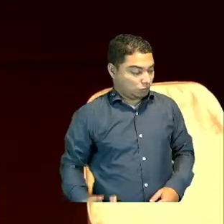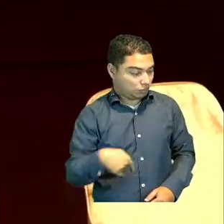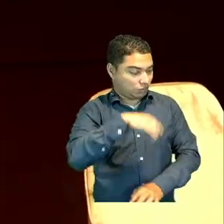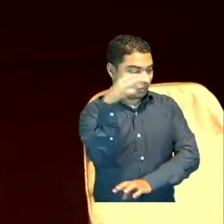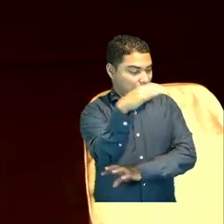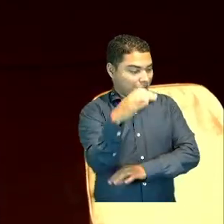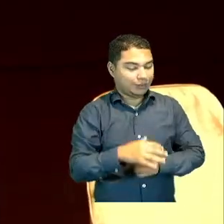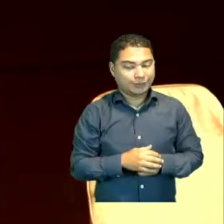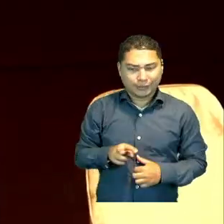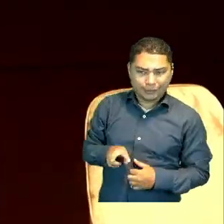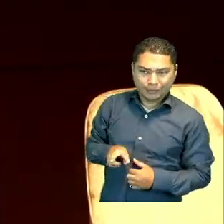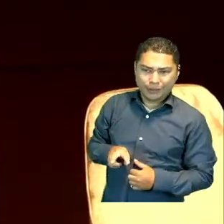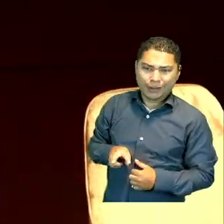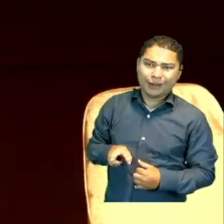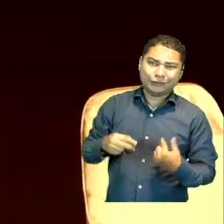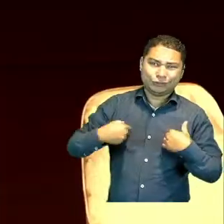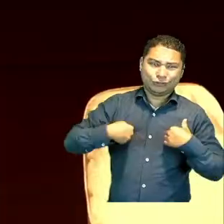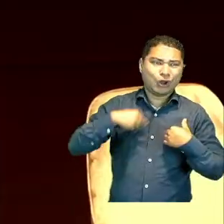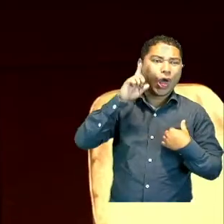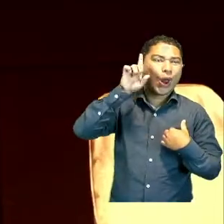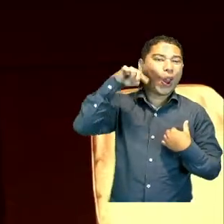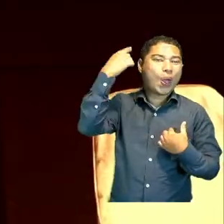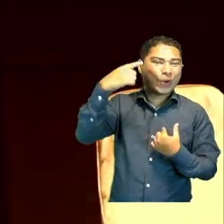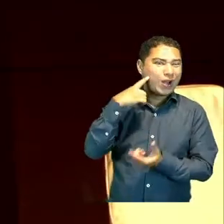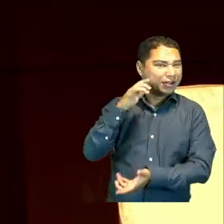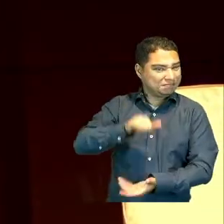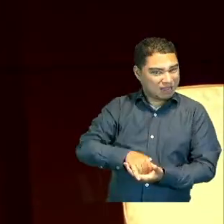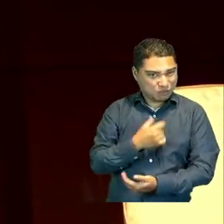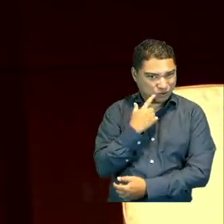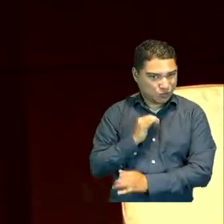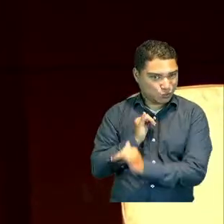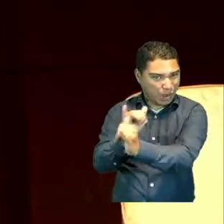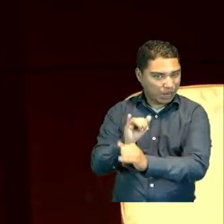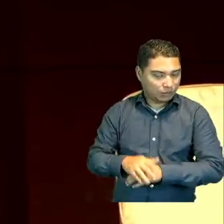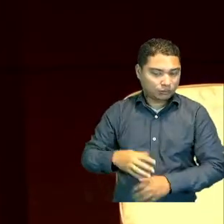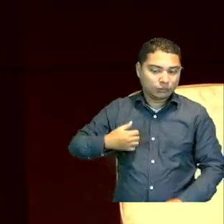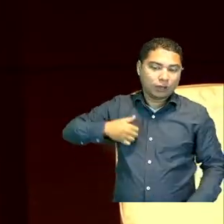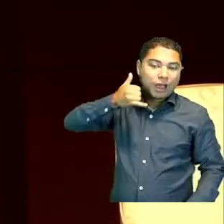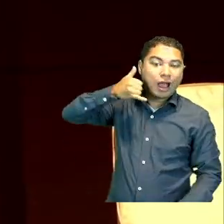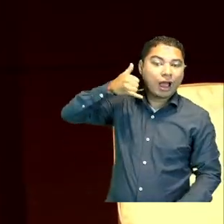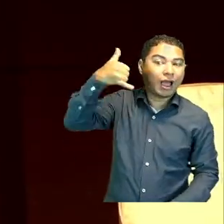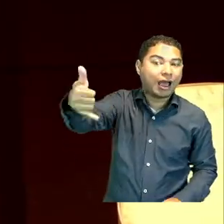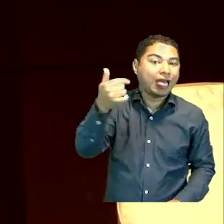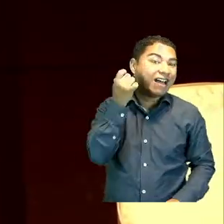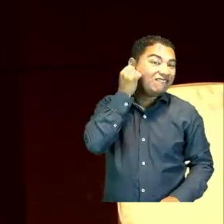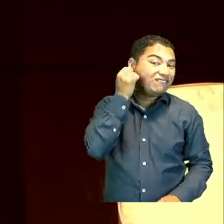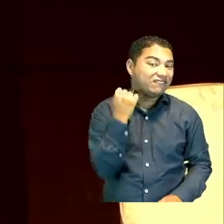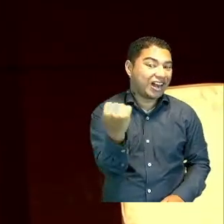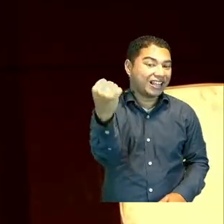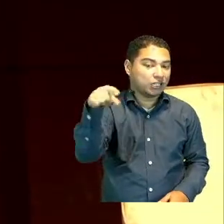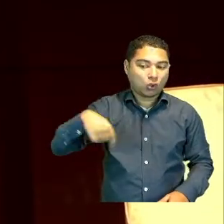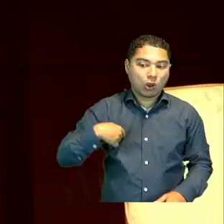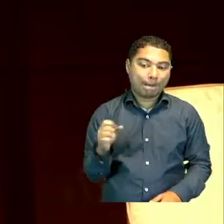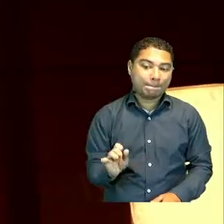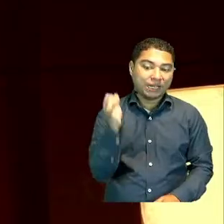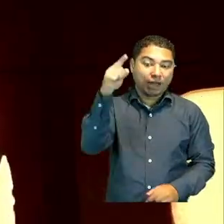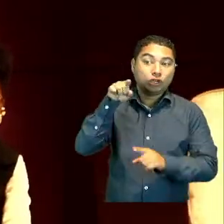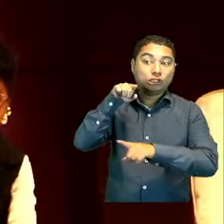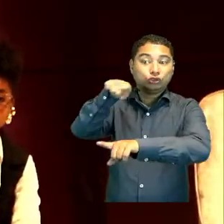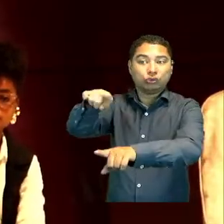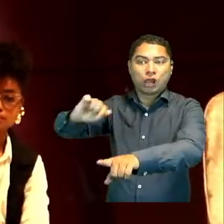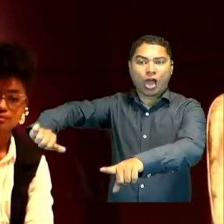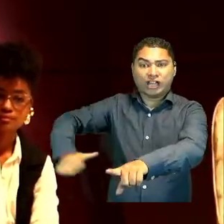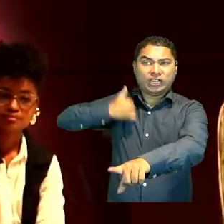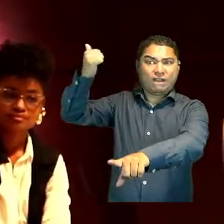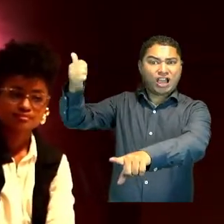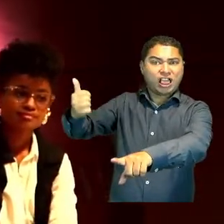crazy. She's gone mad. But I called her because I'm crazier than her. 6 in the morning, I remember. I said, Francia, I'm the first one to back you up